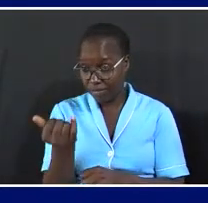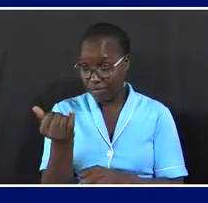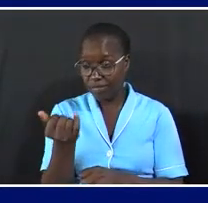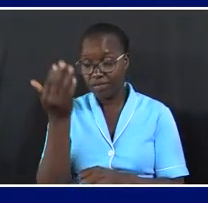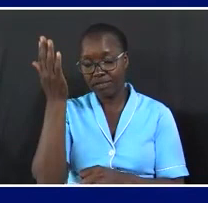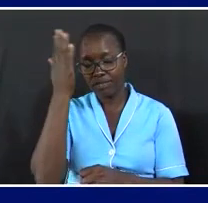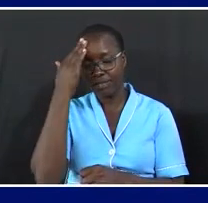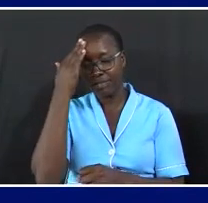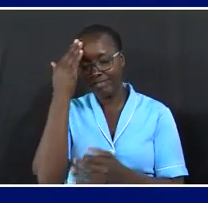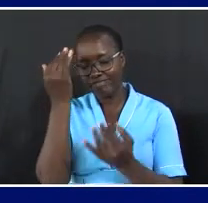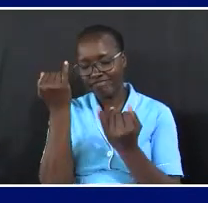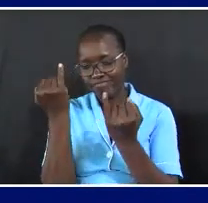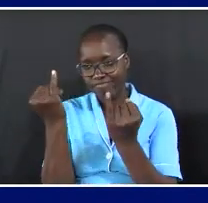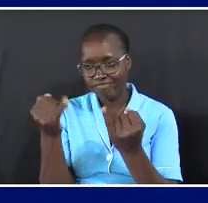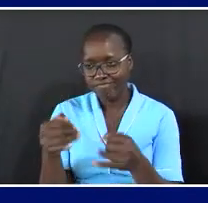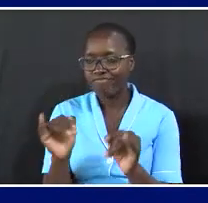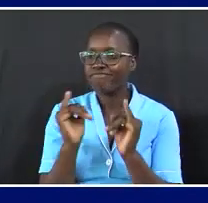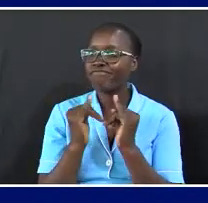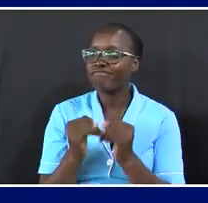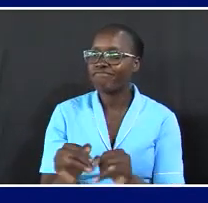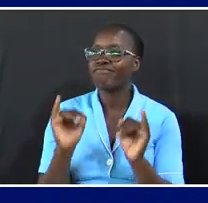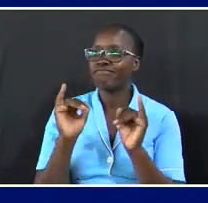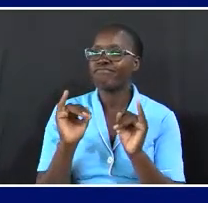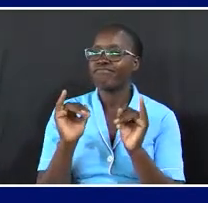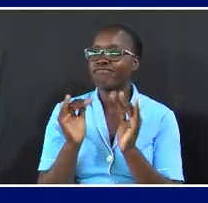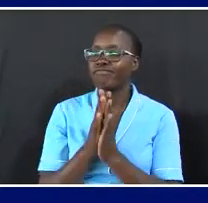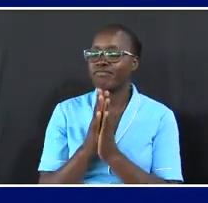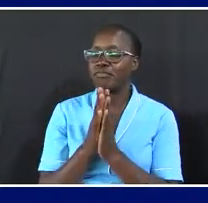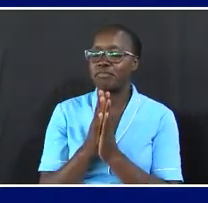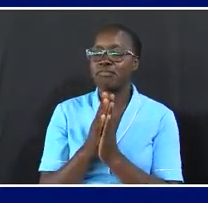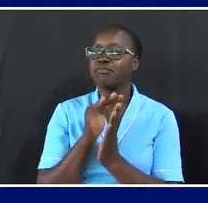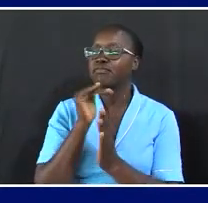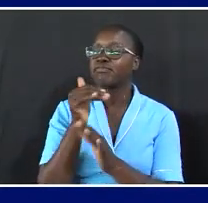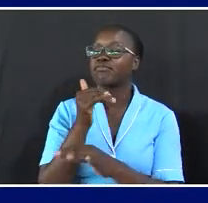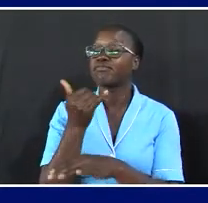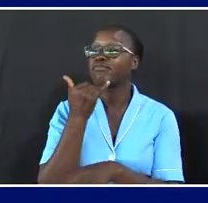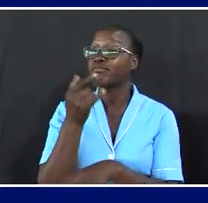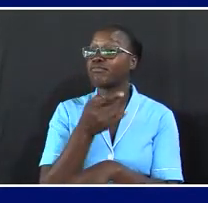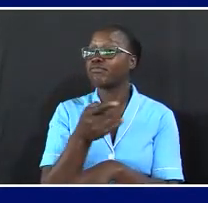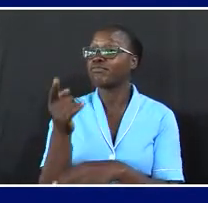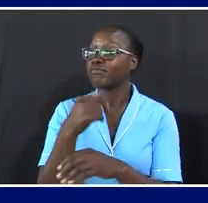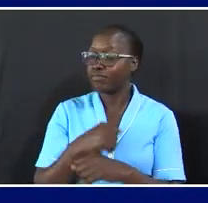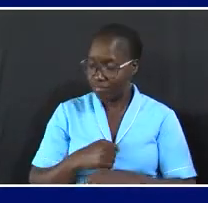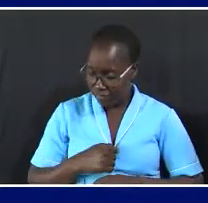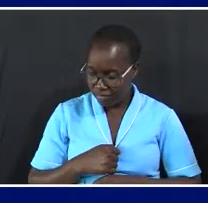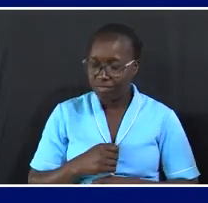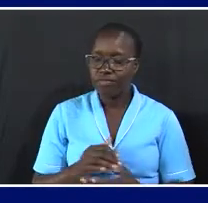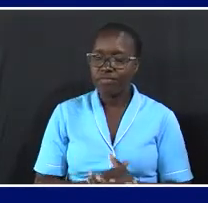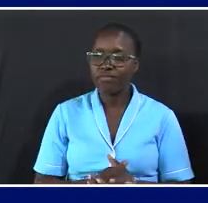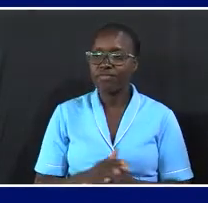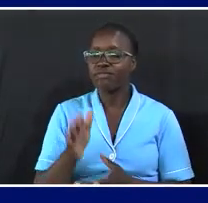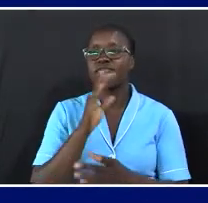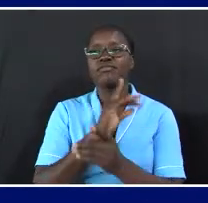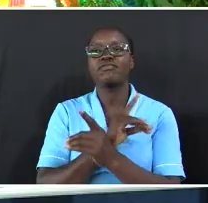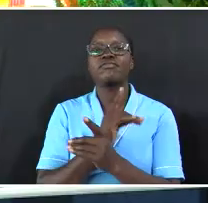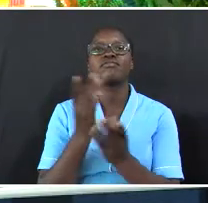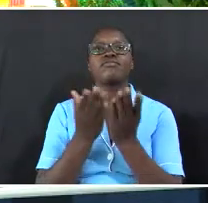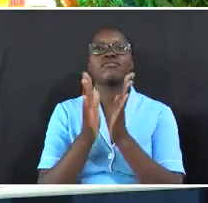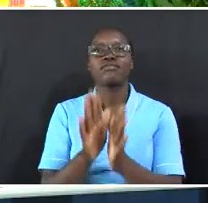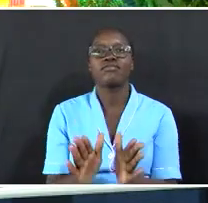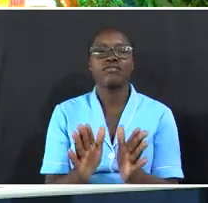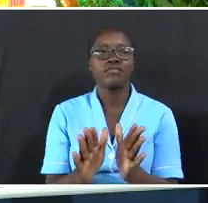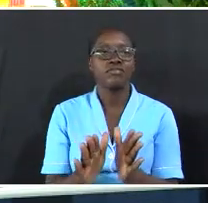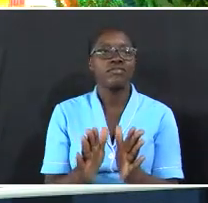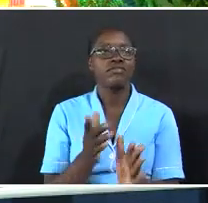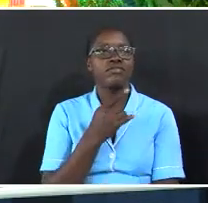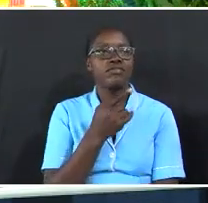he knew that I was innocent and because I have not wronged you, your majesty. God defends his servants.